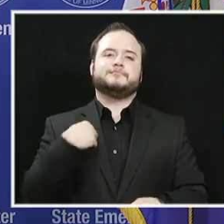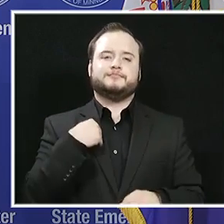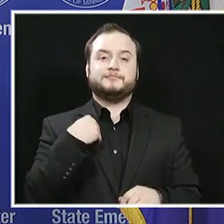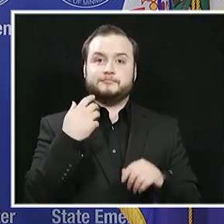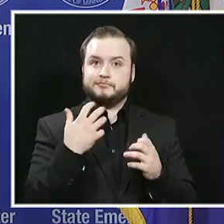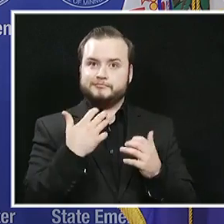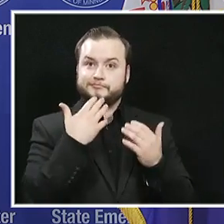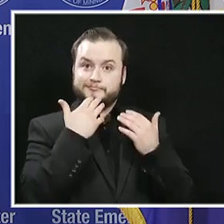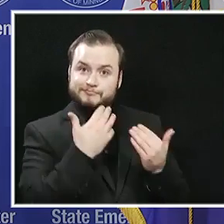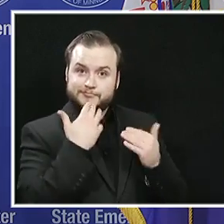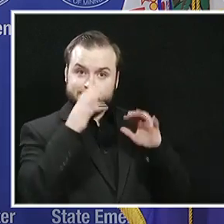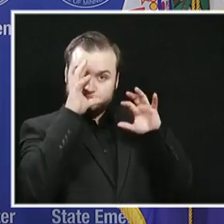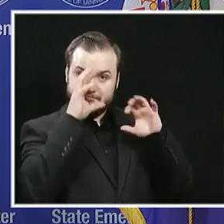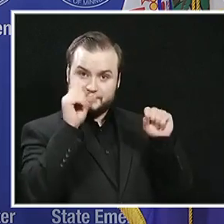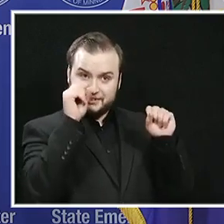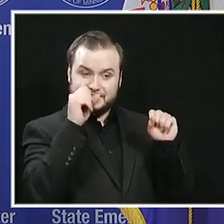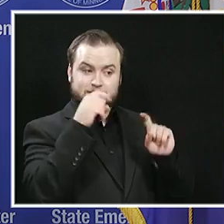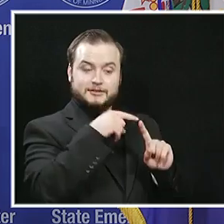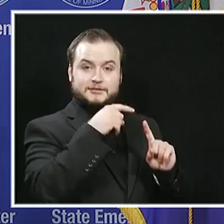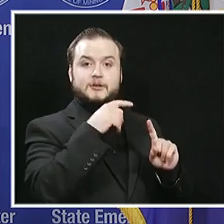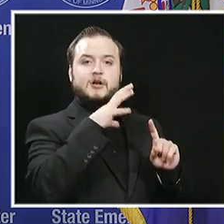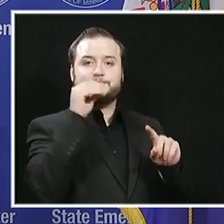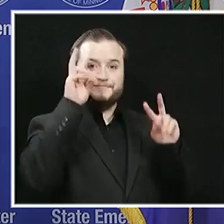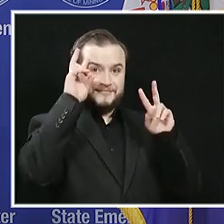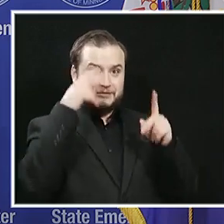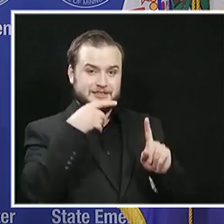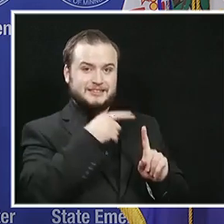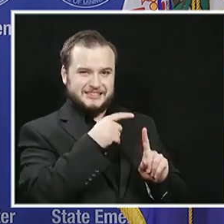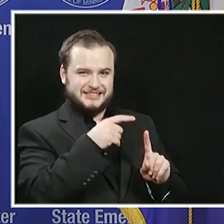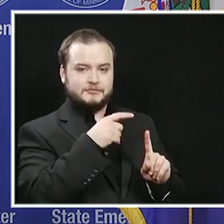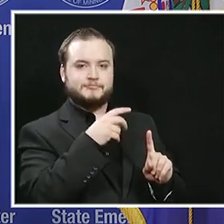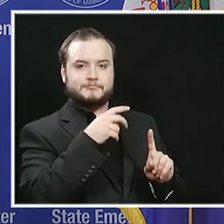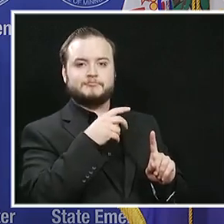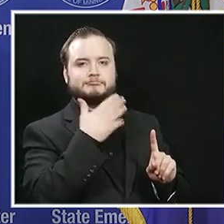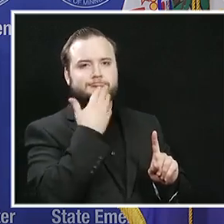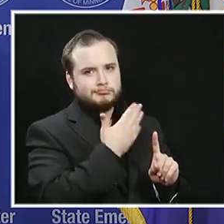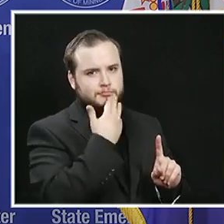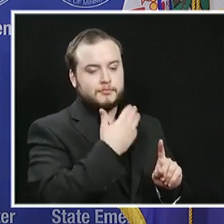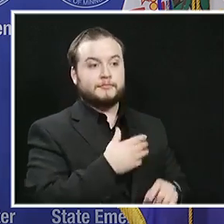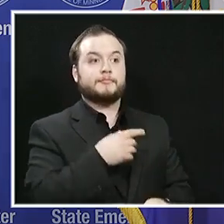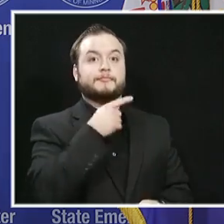we were at Mayo, I mentioned the one thing that I needed, that we needed in